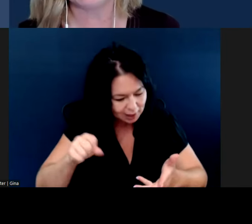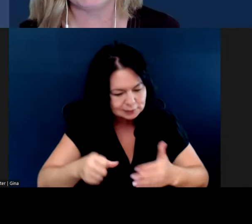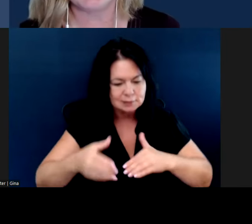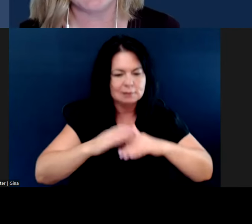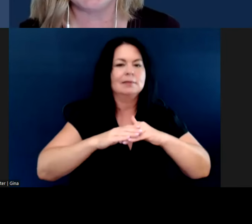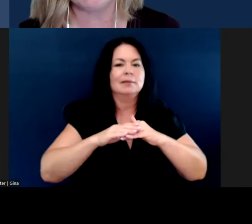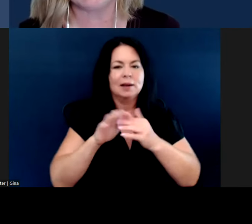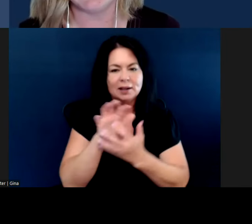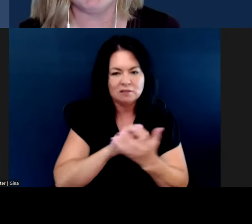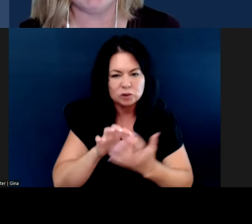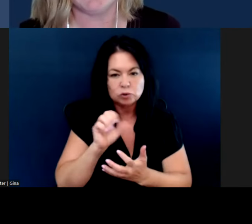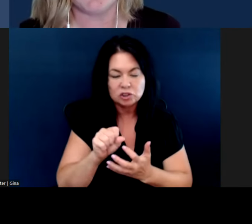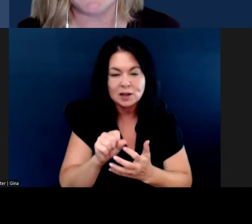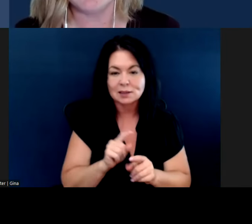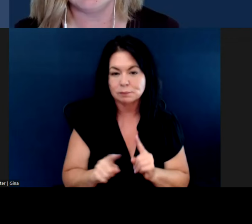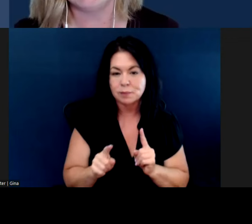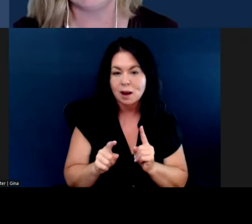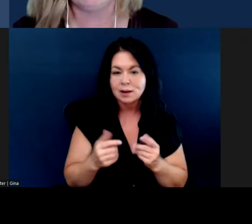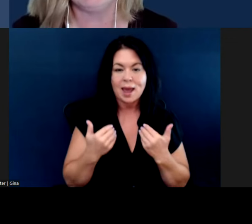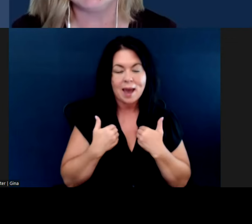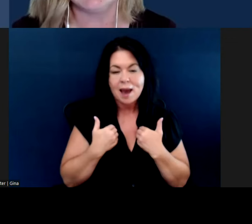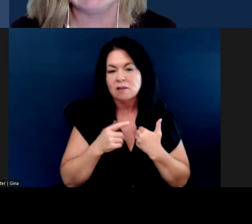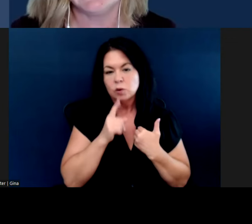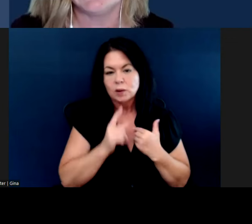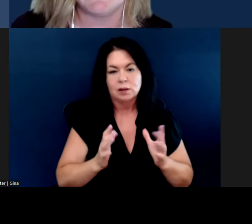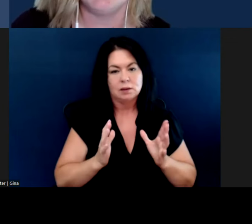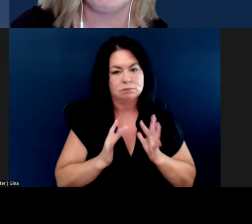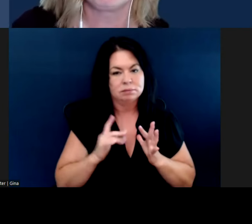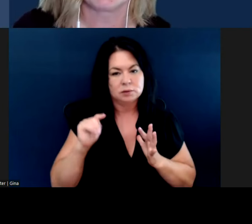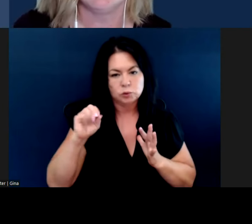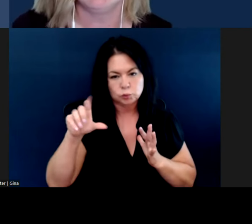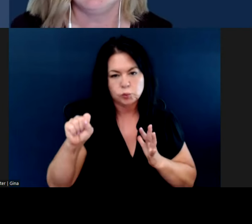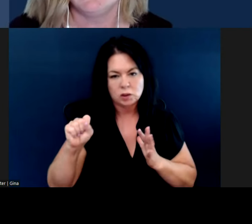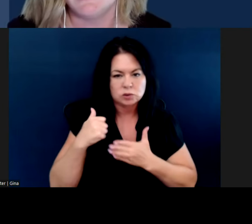why there's some really great tools to help you figure that out, as including the senior linkage line.